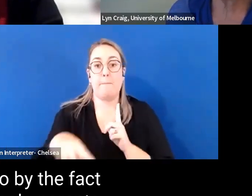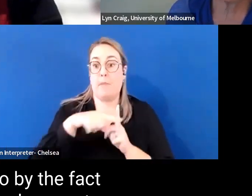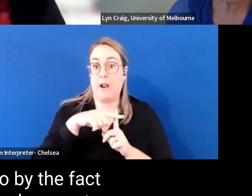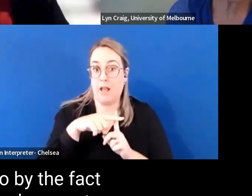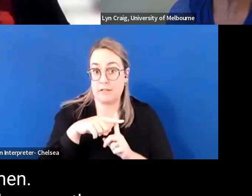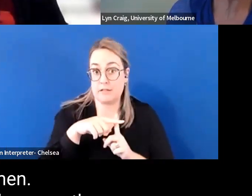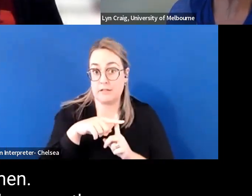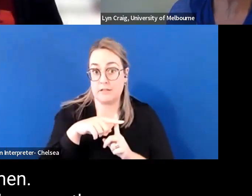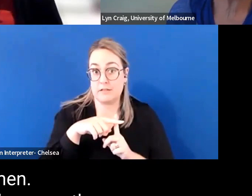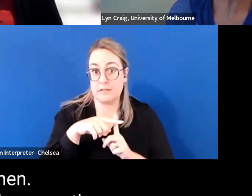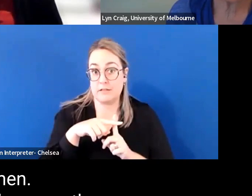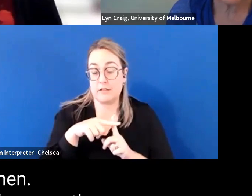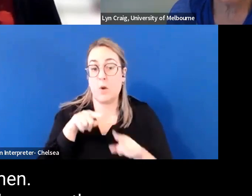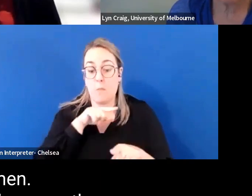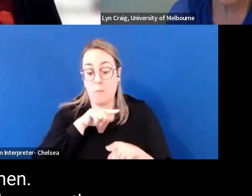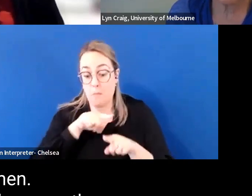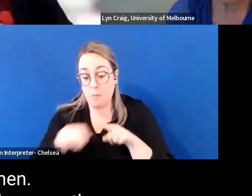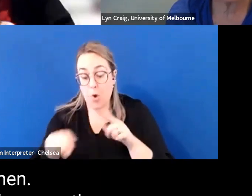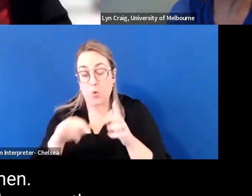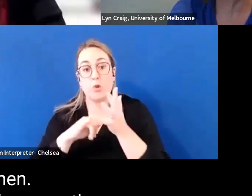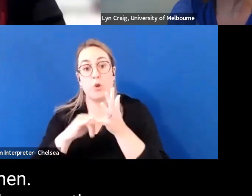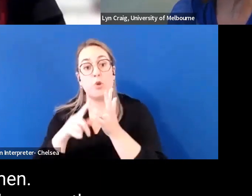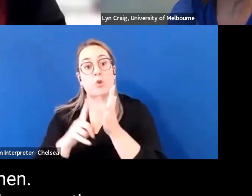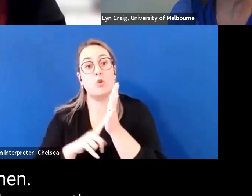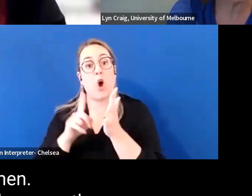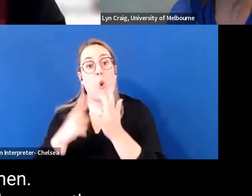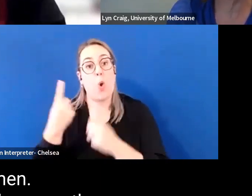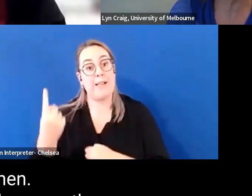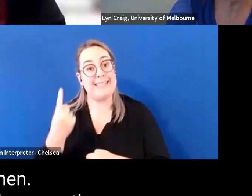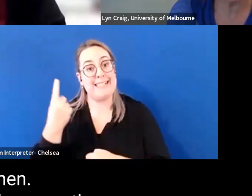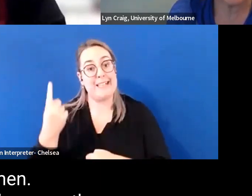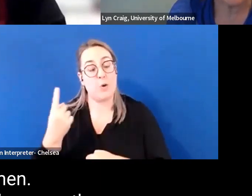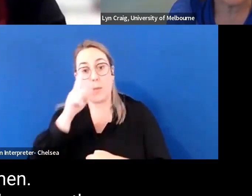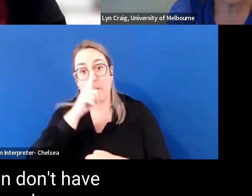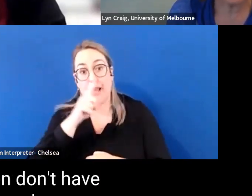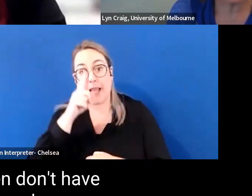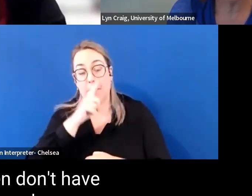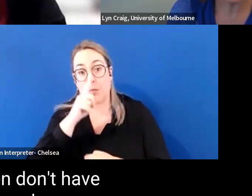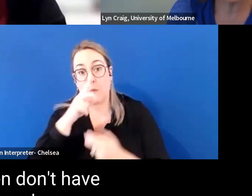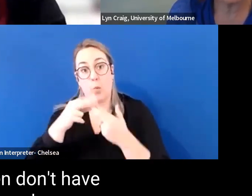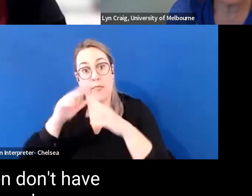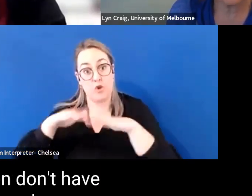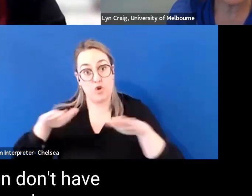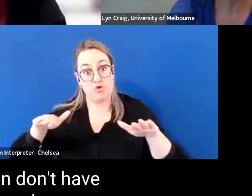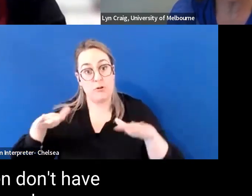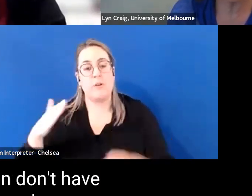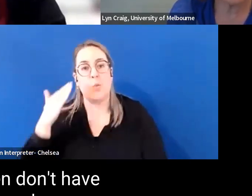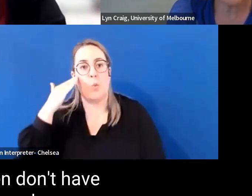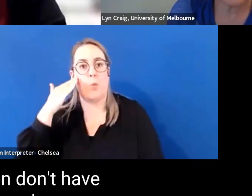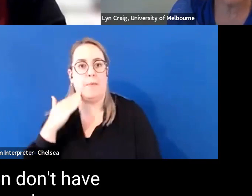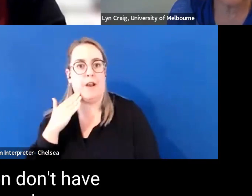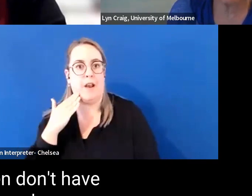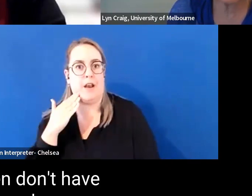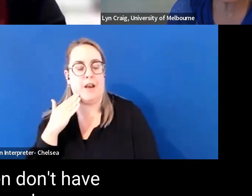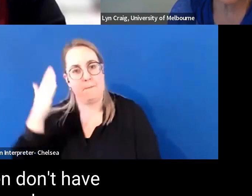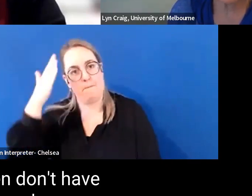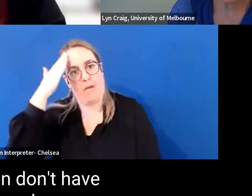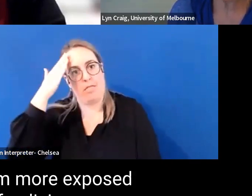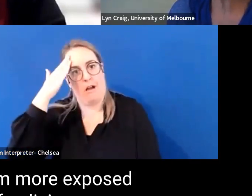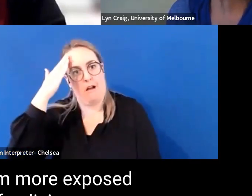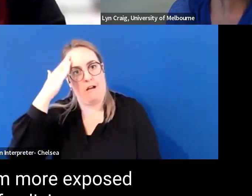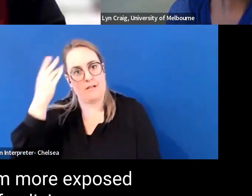most solo parents are women, so they have other, they've got dependence on them in a way that men don't have in the same